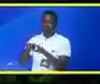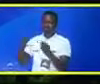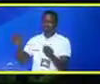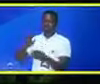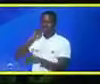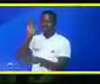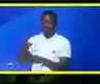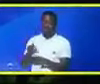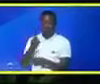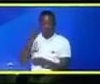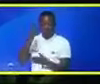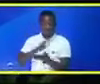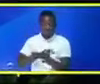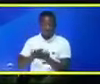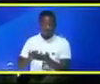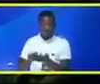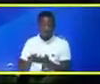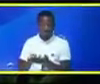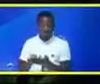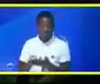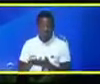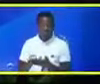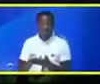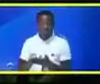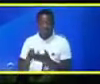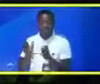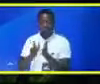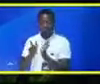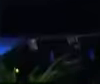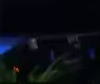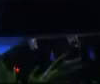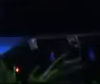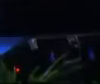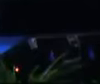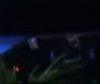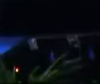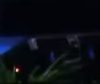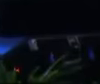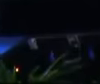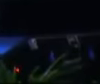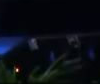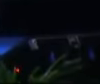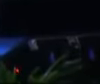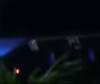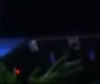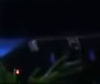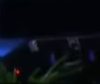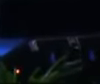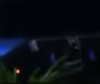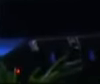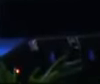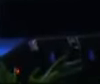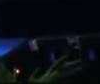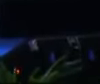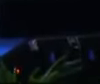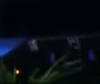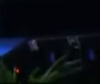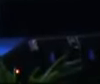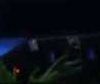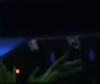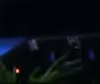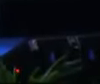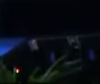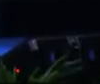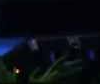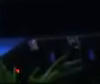Ghana, are we learning? Then Jesus gives a very interesting parable, Luke's synoptic account of